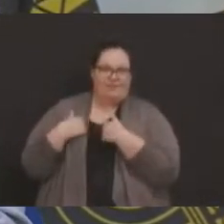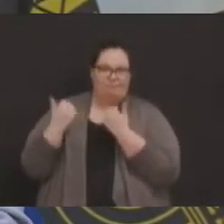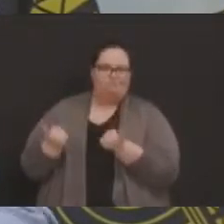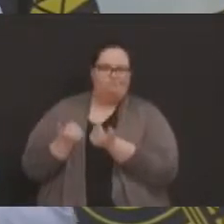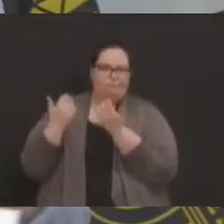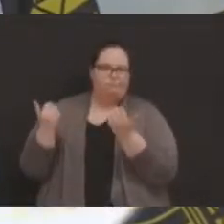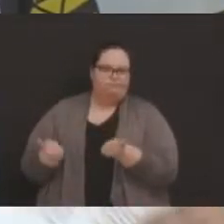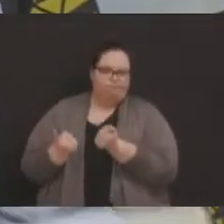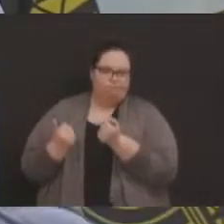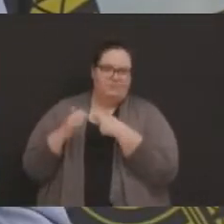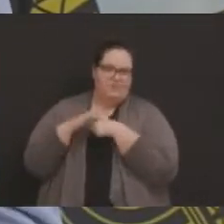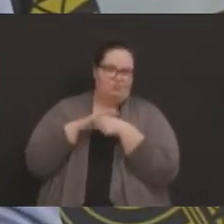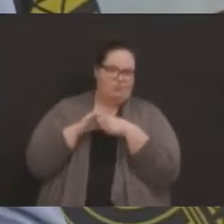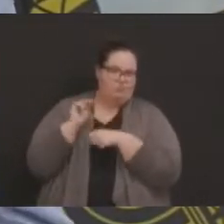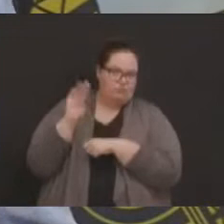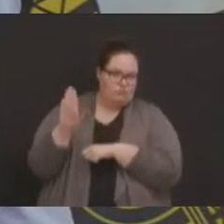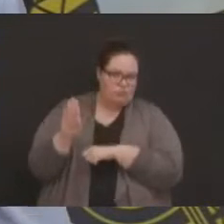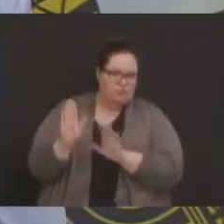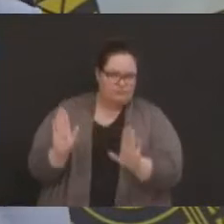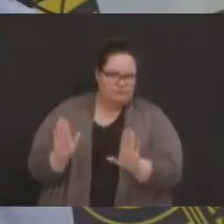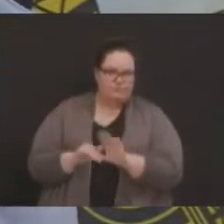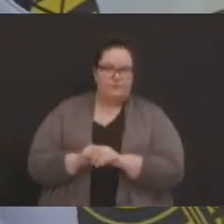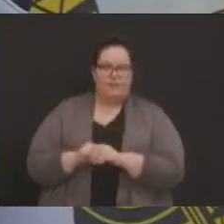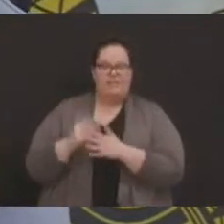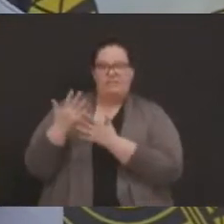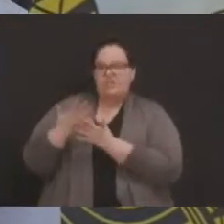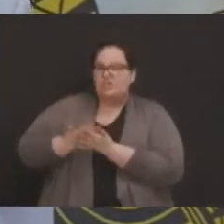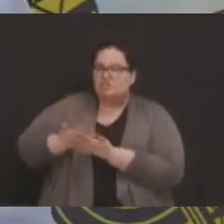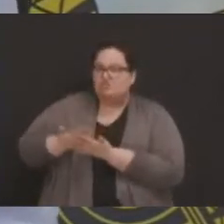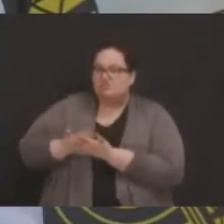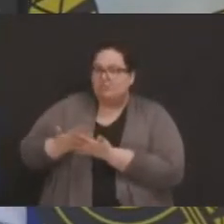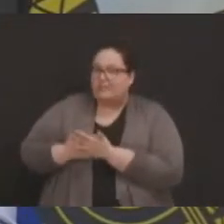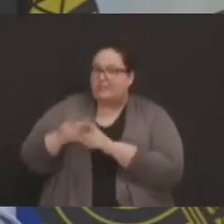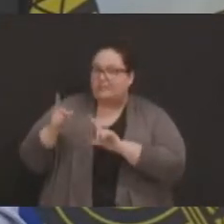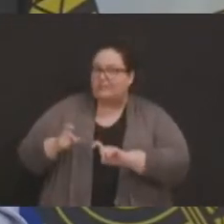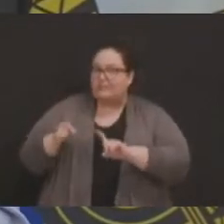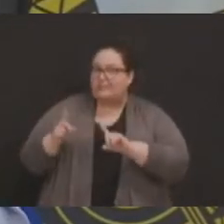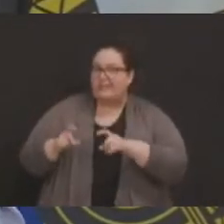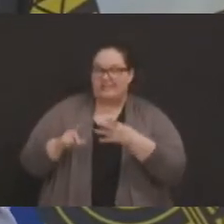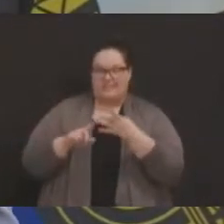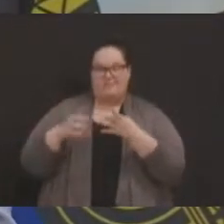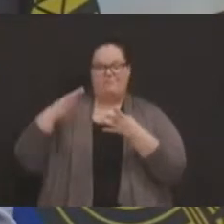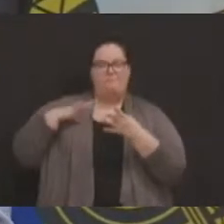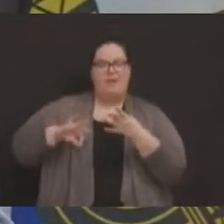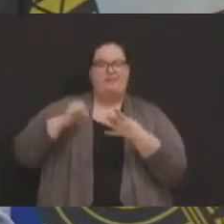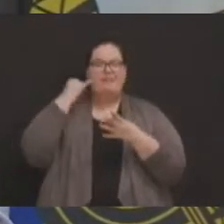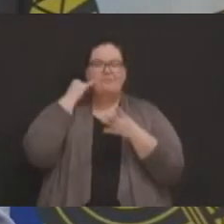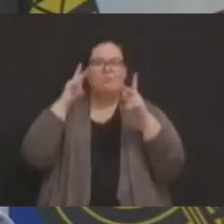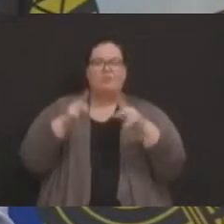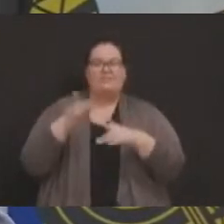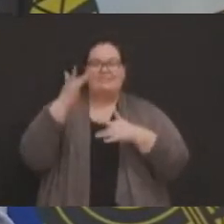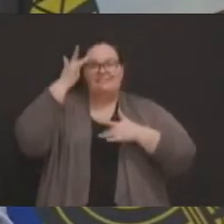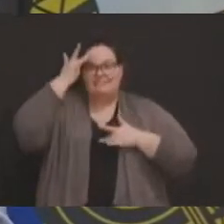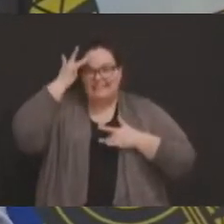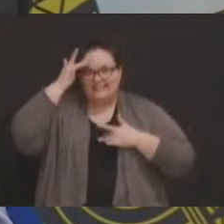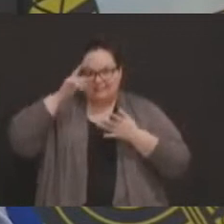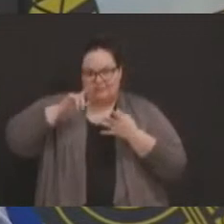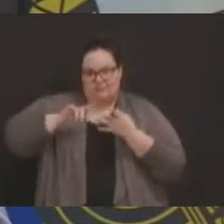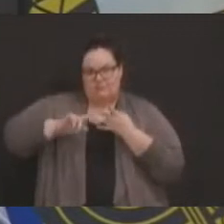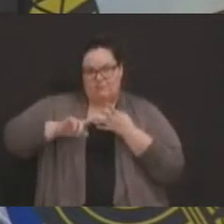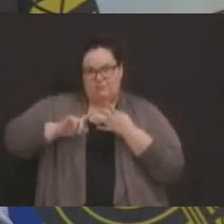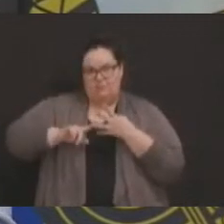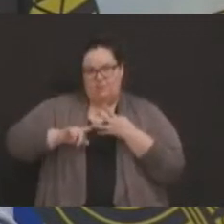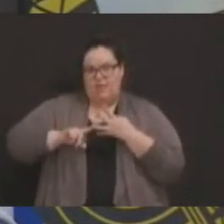and again, has to be confirmed with the George Dumont PCR test. There are 41 of these instruments